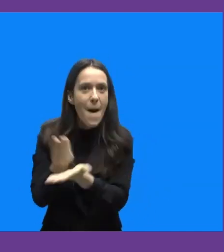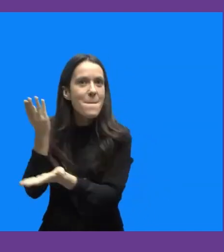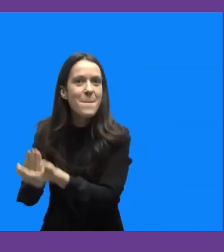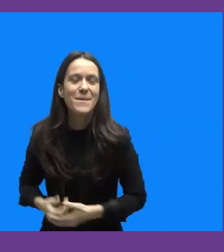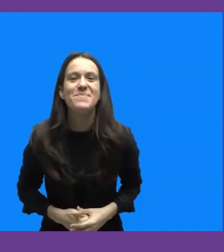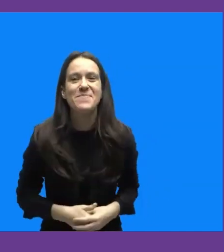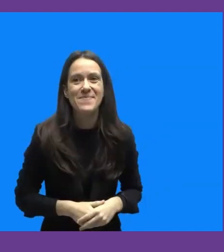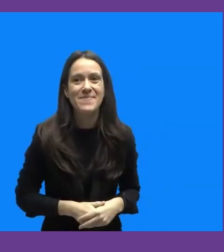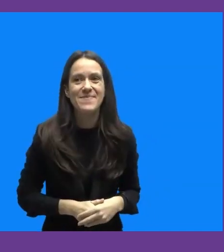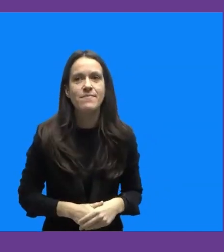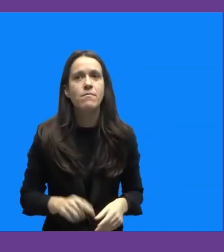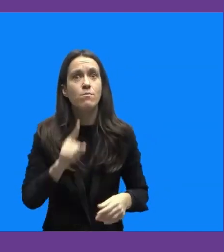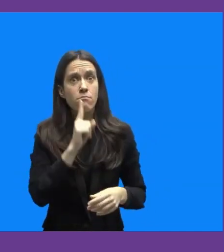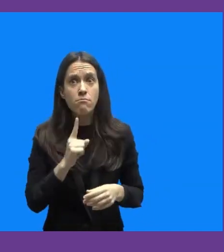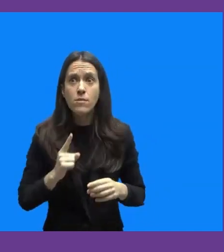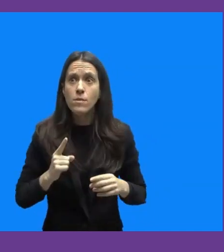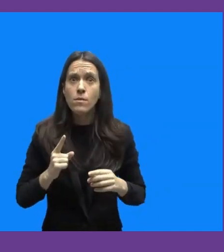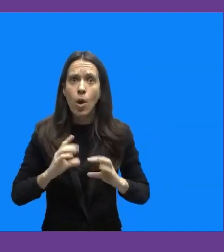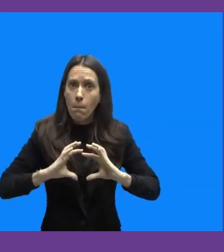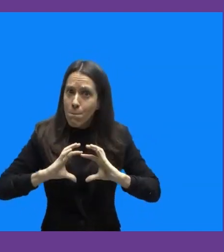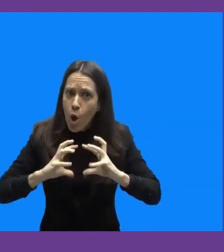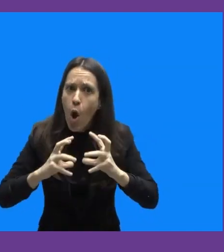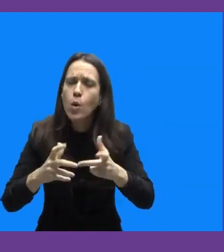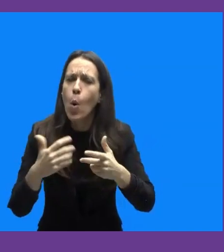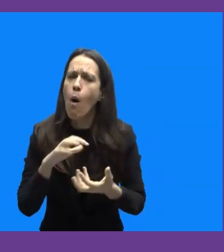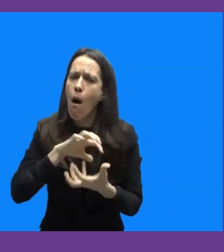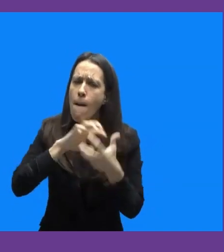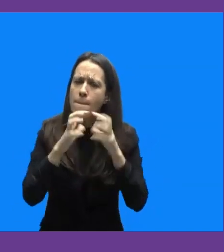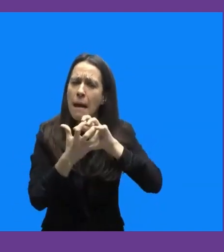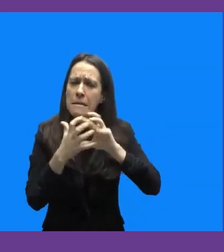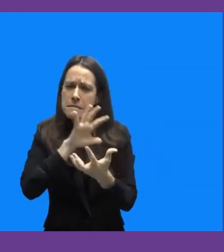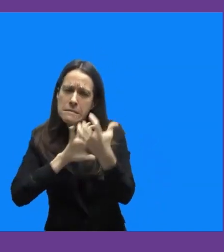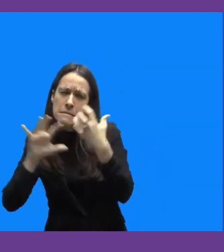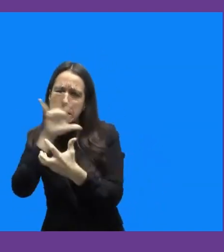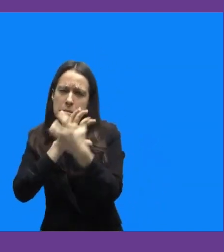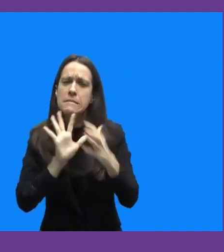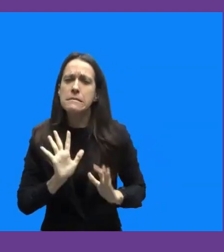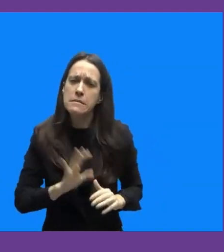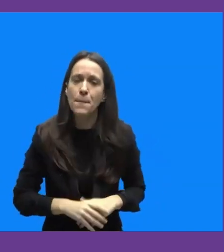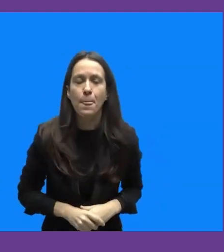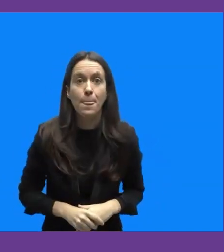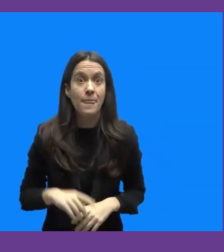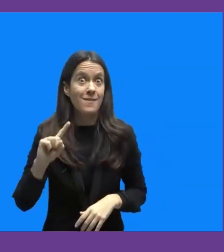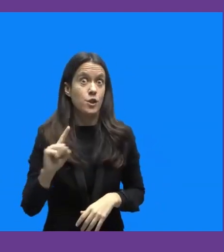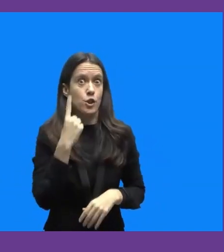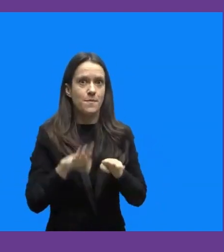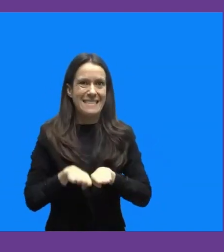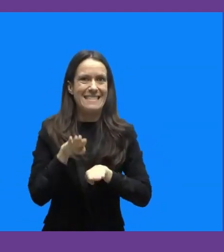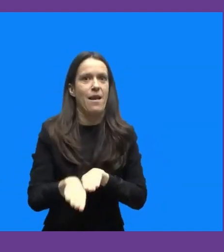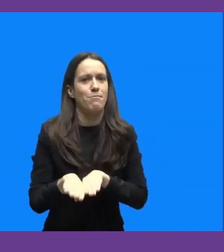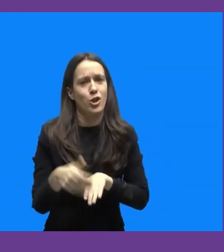really a complicated step. We started, of course, with a great